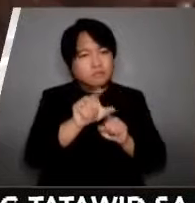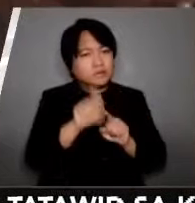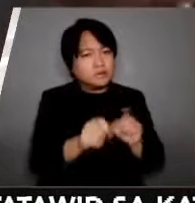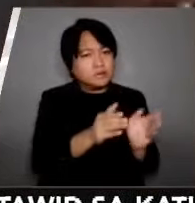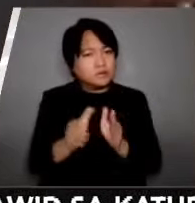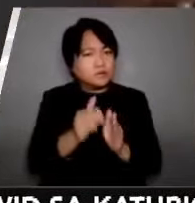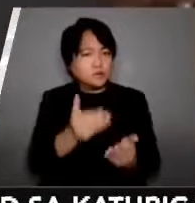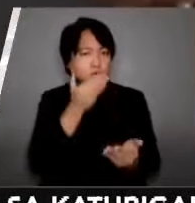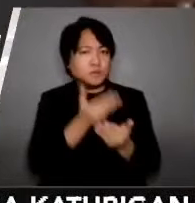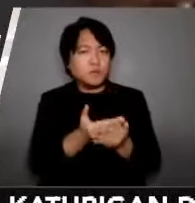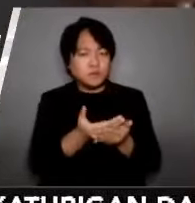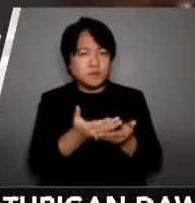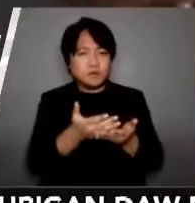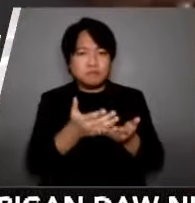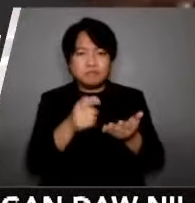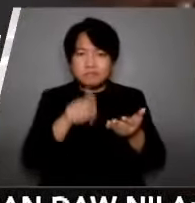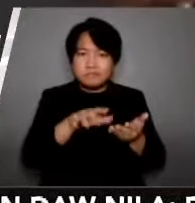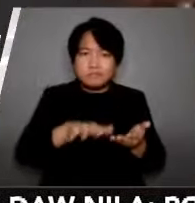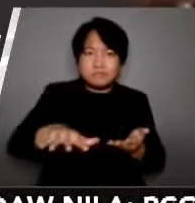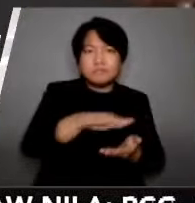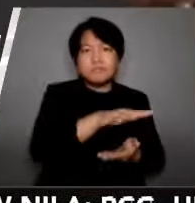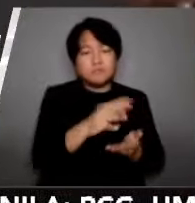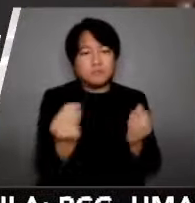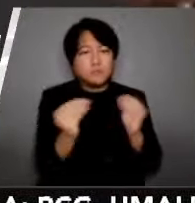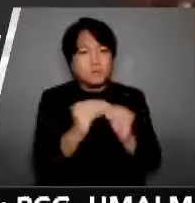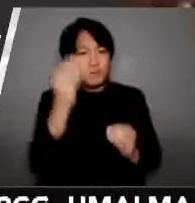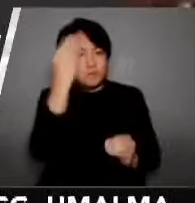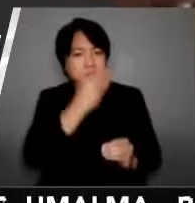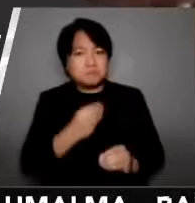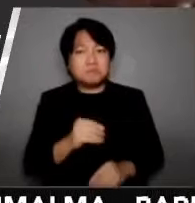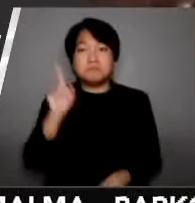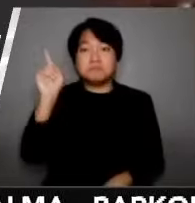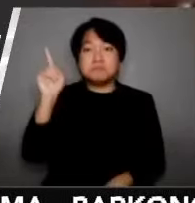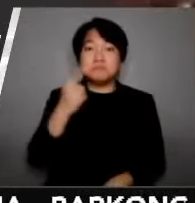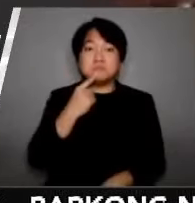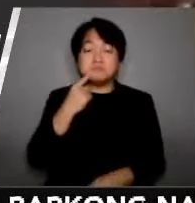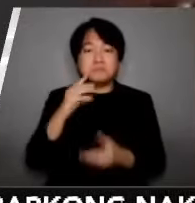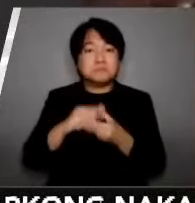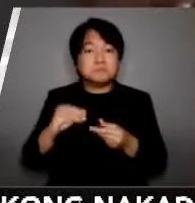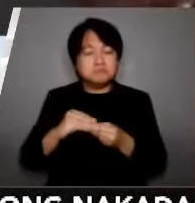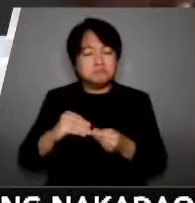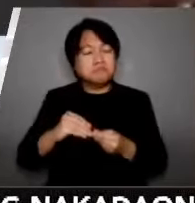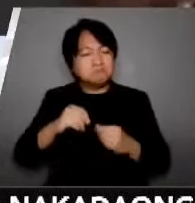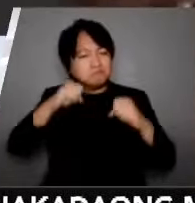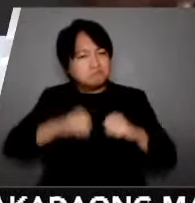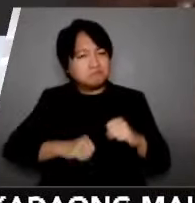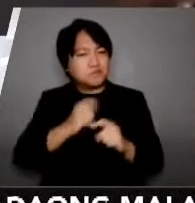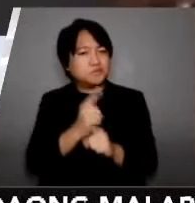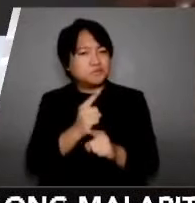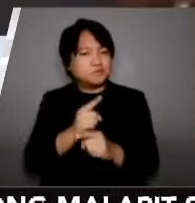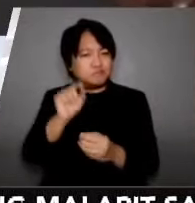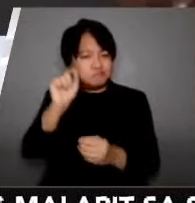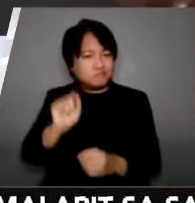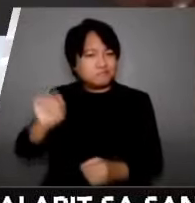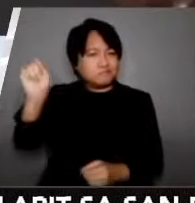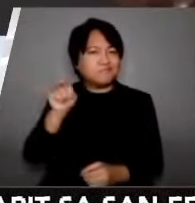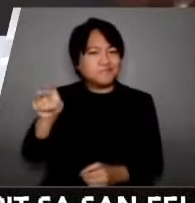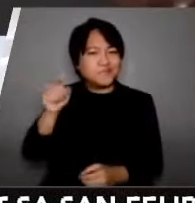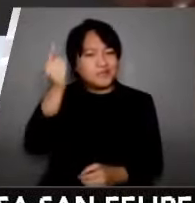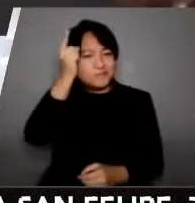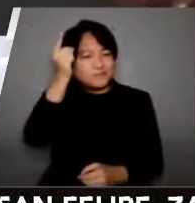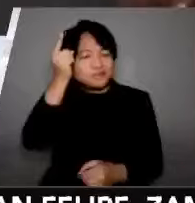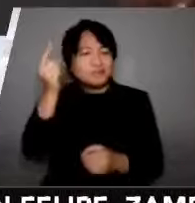agree Uh definitely Uh we really need to improve the airport infrastructure you know Uh the